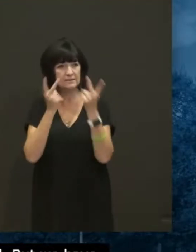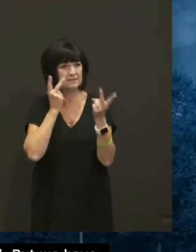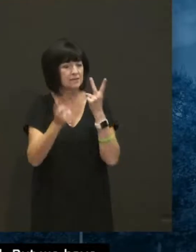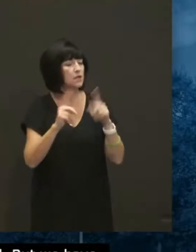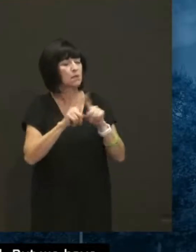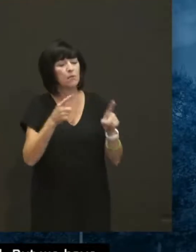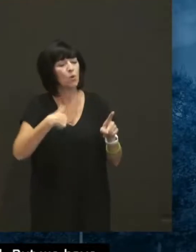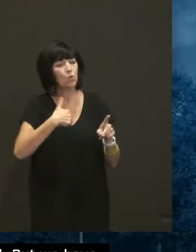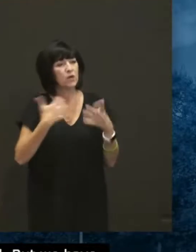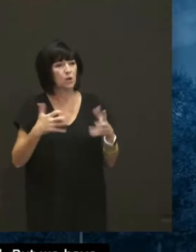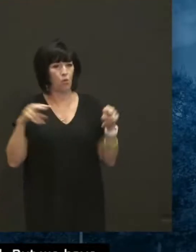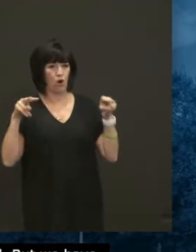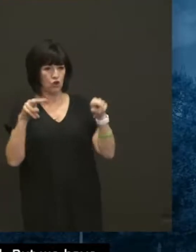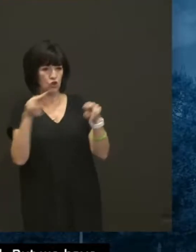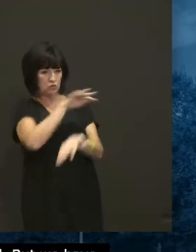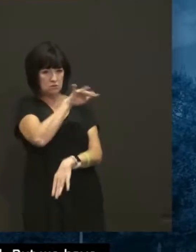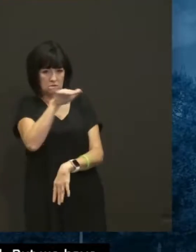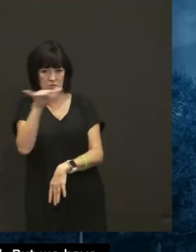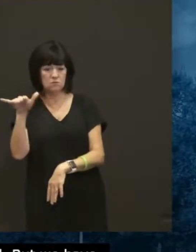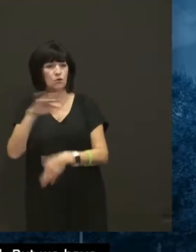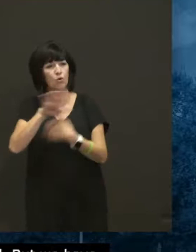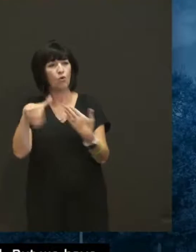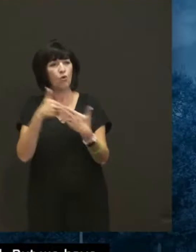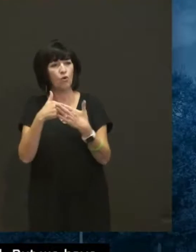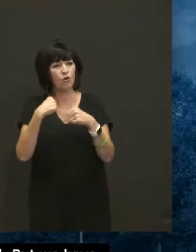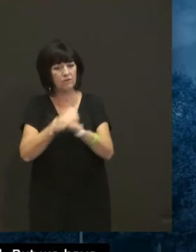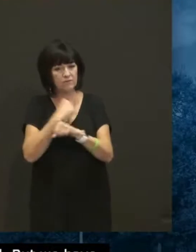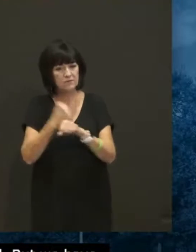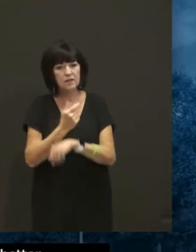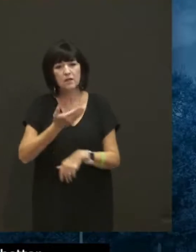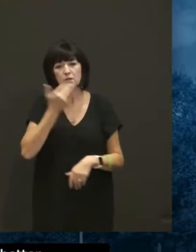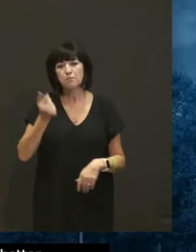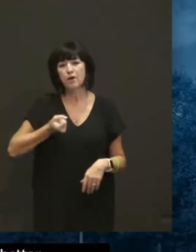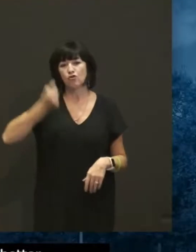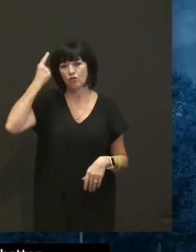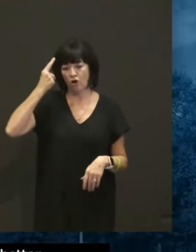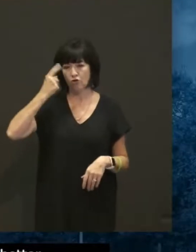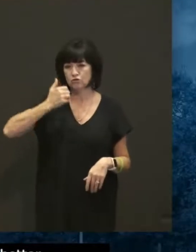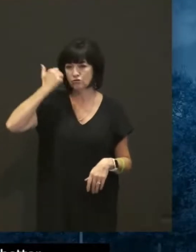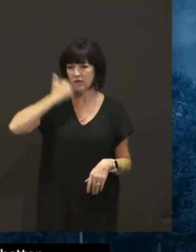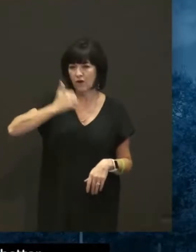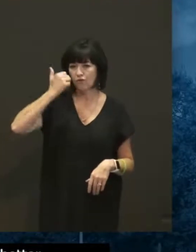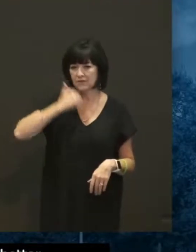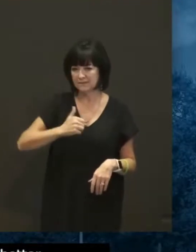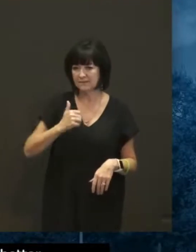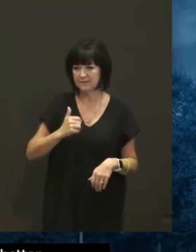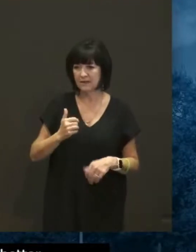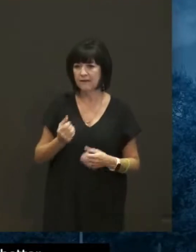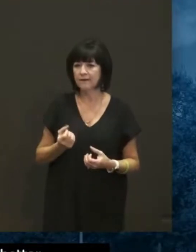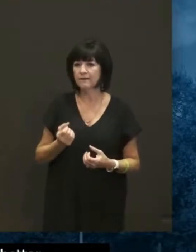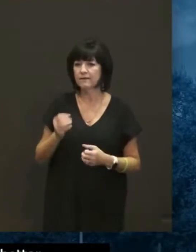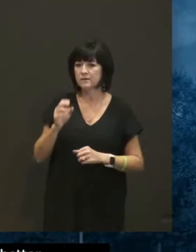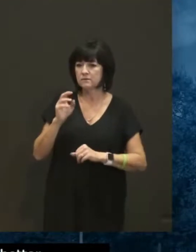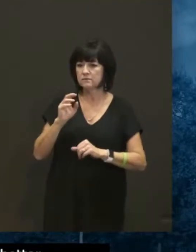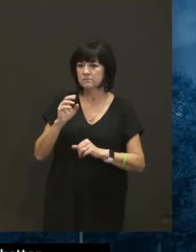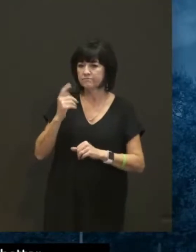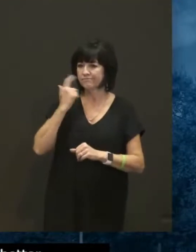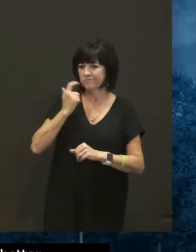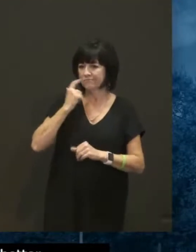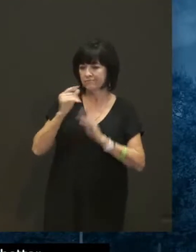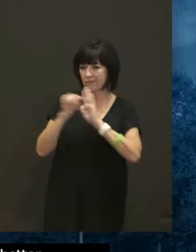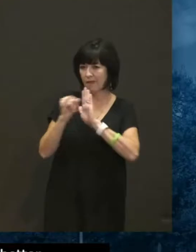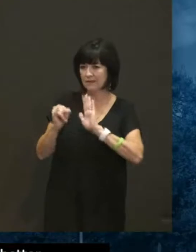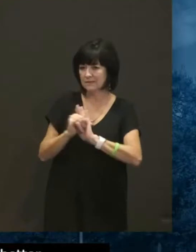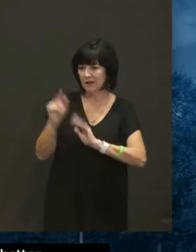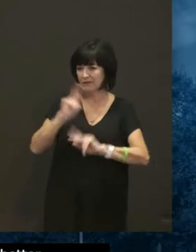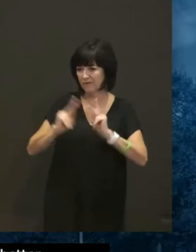data to really better understand, the number of new positives on a daily basis, where they're concentrated, whether they're